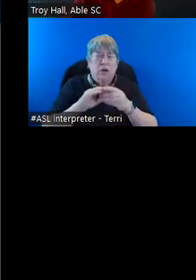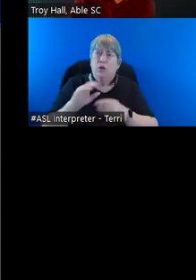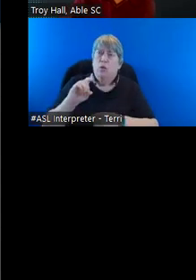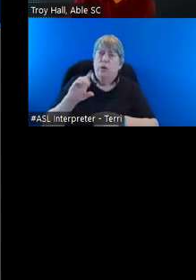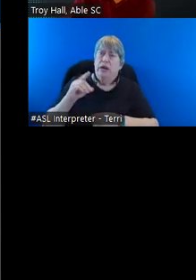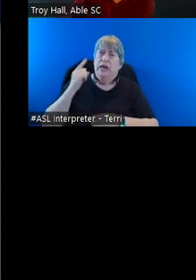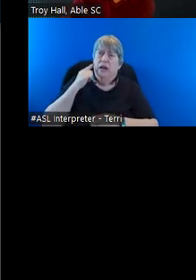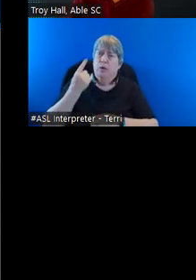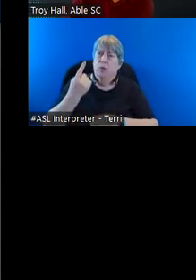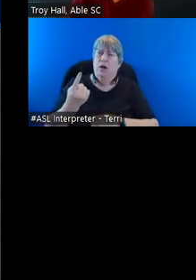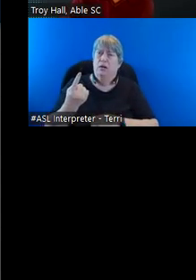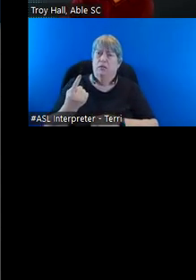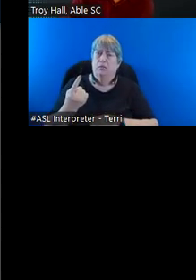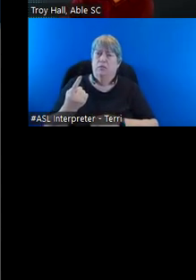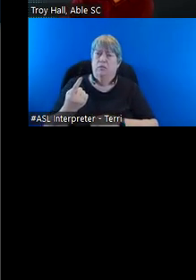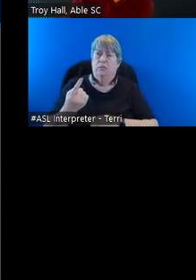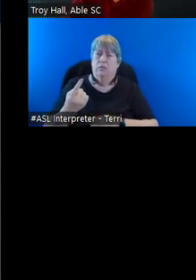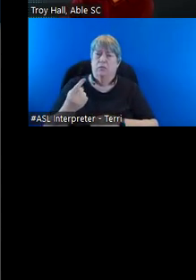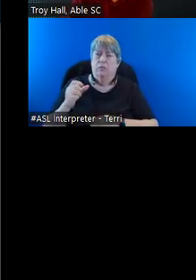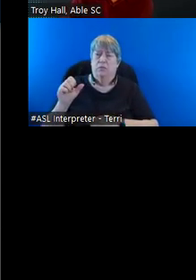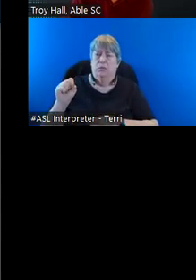success story, so